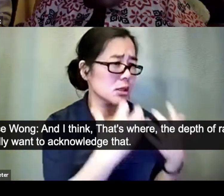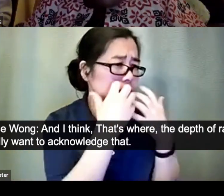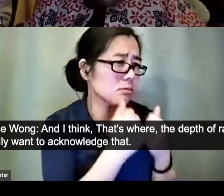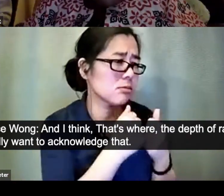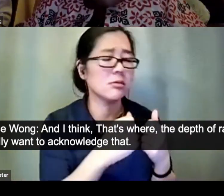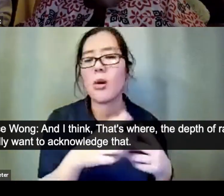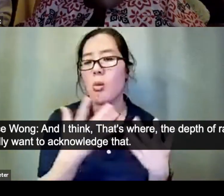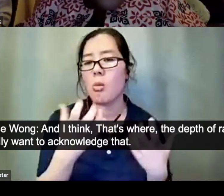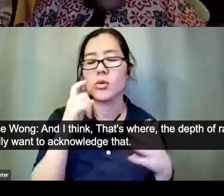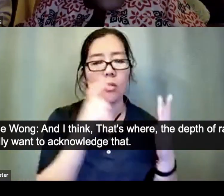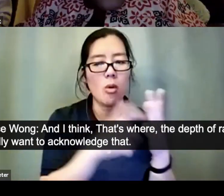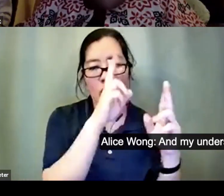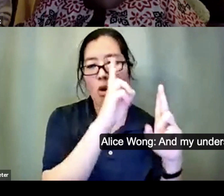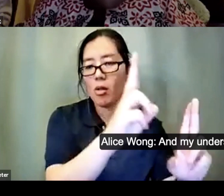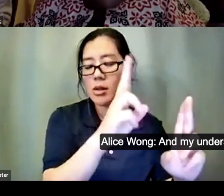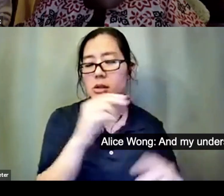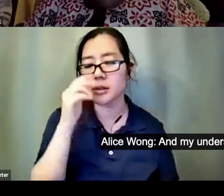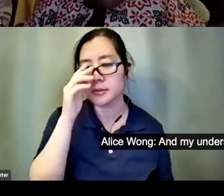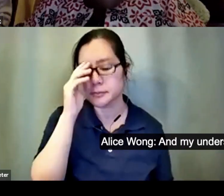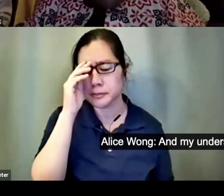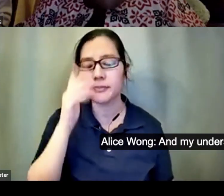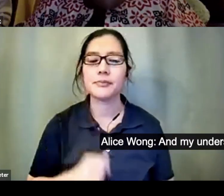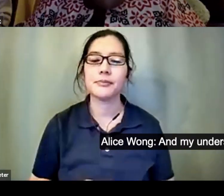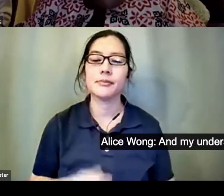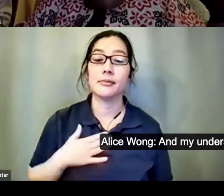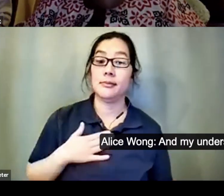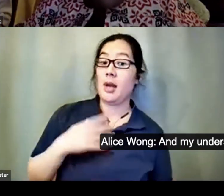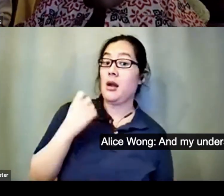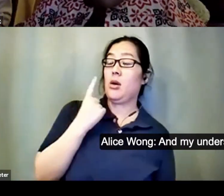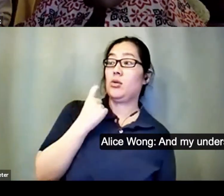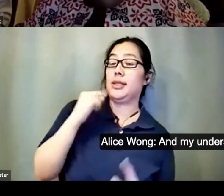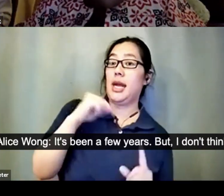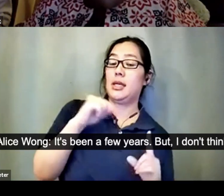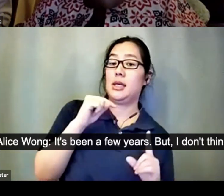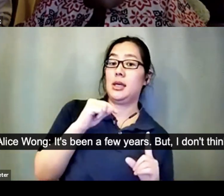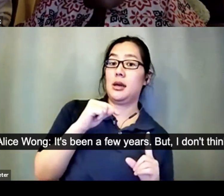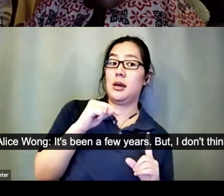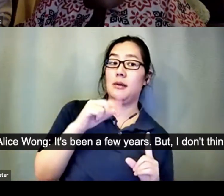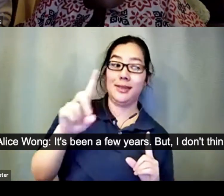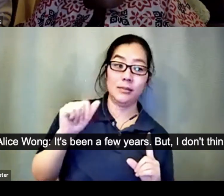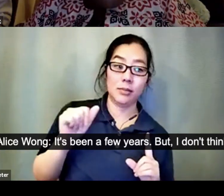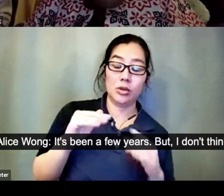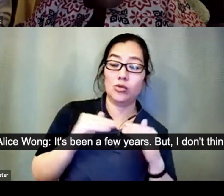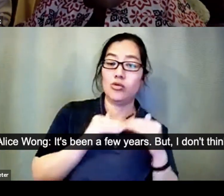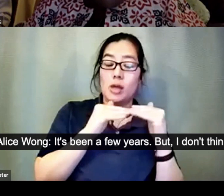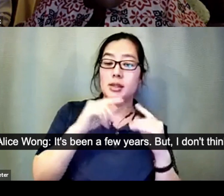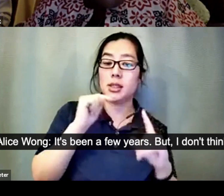And, my understanding of disability justice, it's been a few years, but I don't think it's